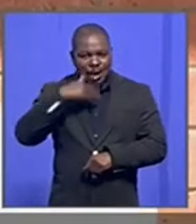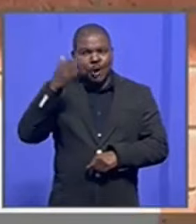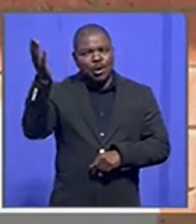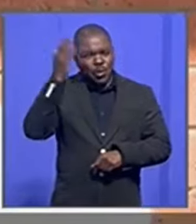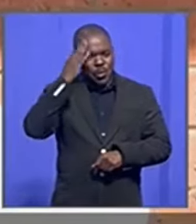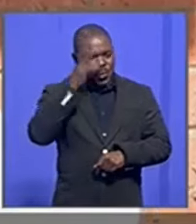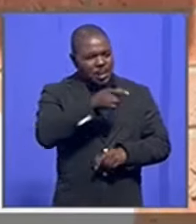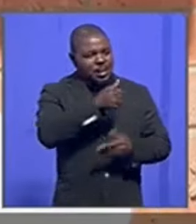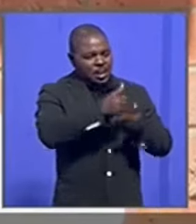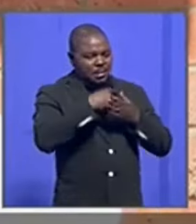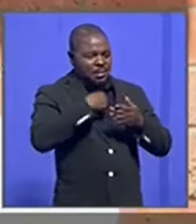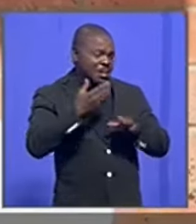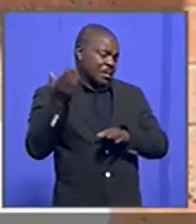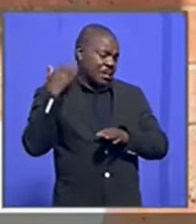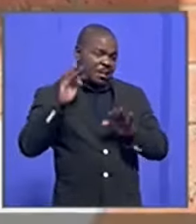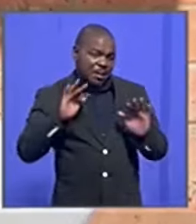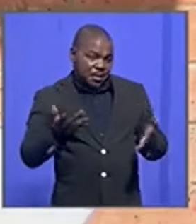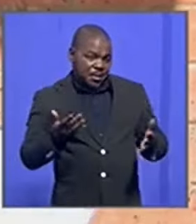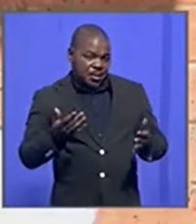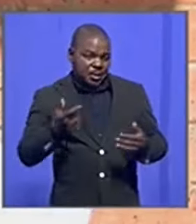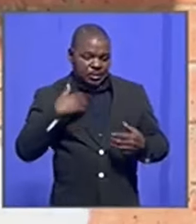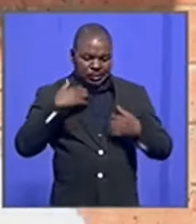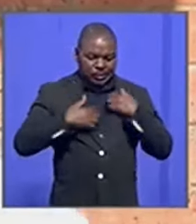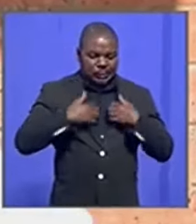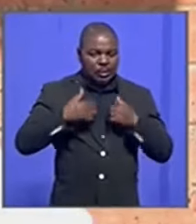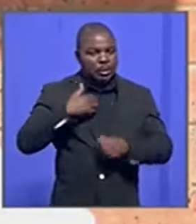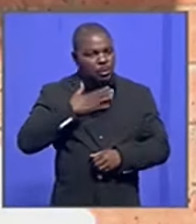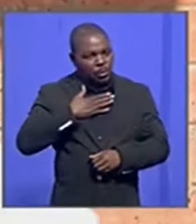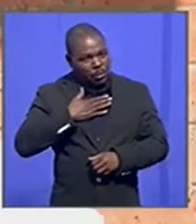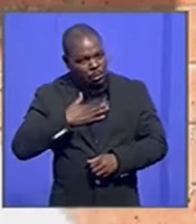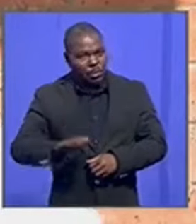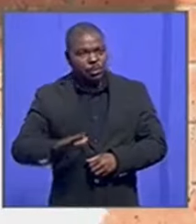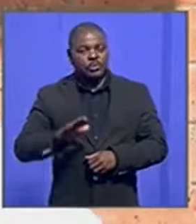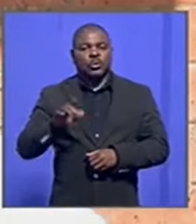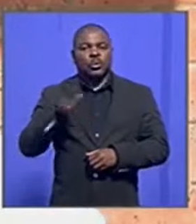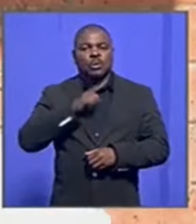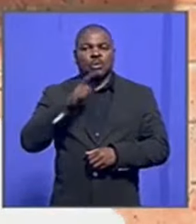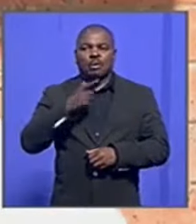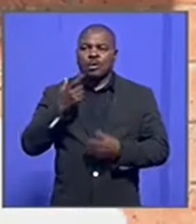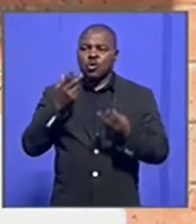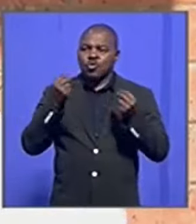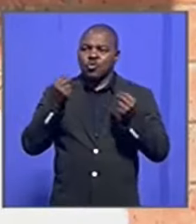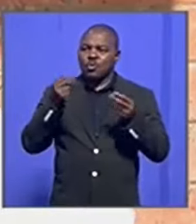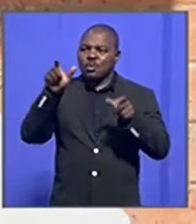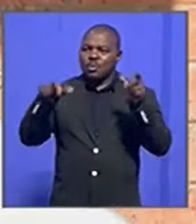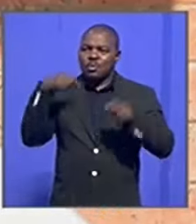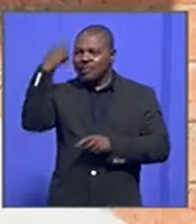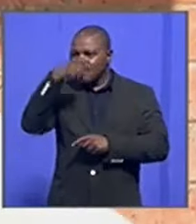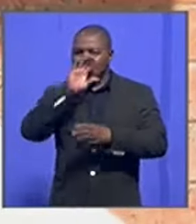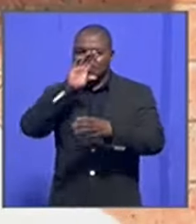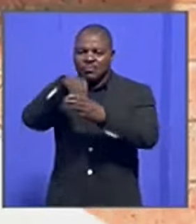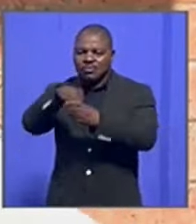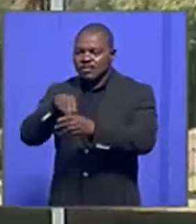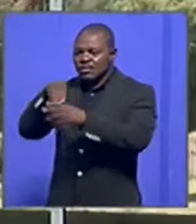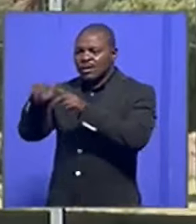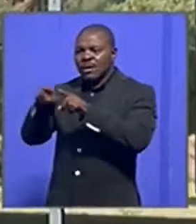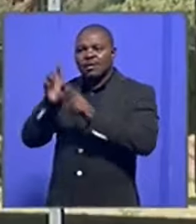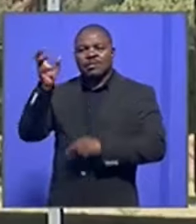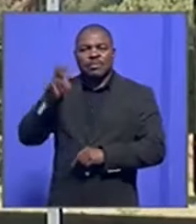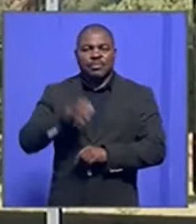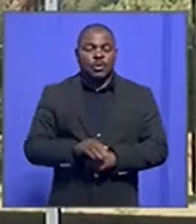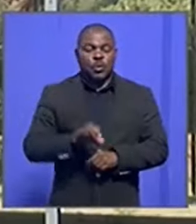ya ka opportunity eo. So ke ne ke galletse go bona difatlhego tse ntšha tsa di Free State artists.